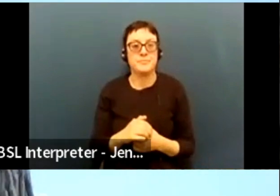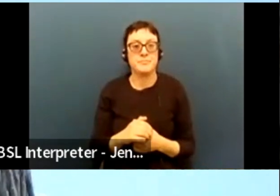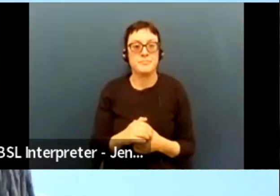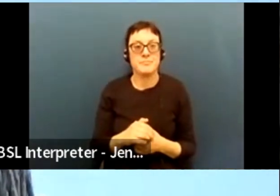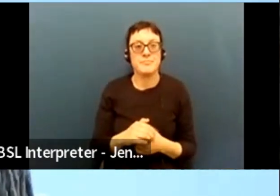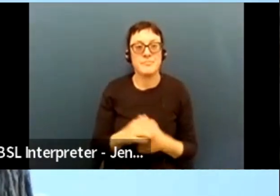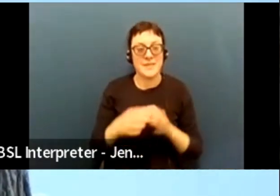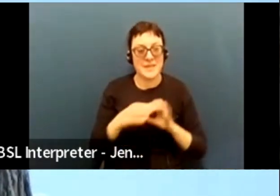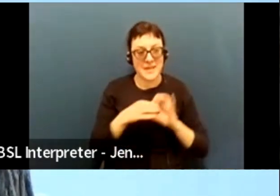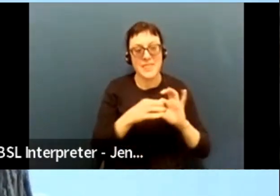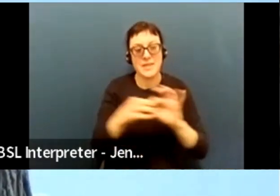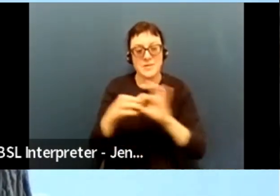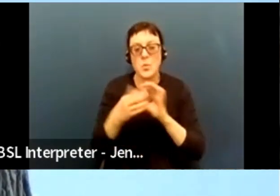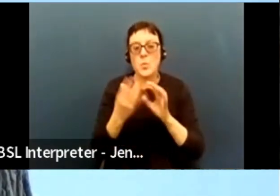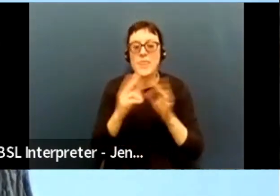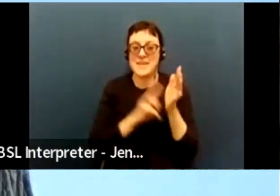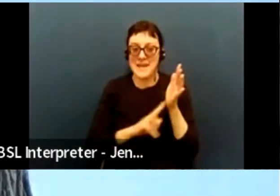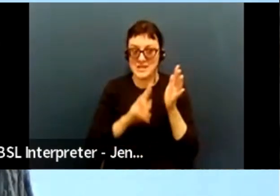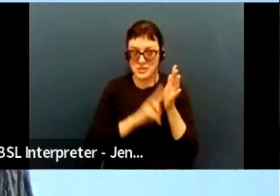You know.